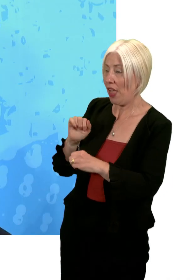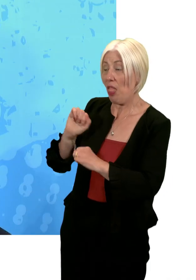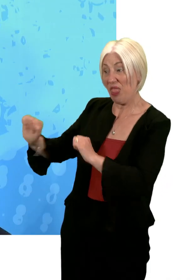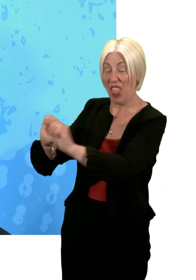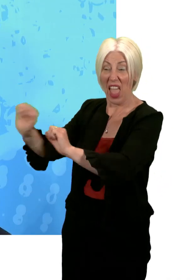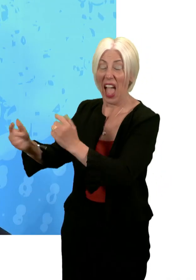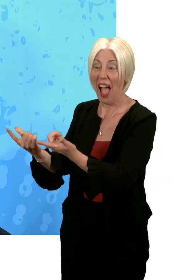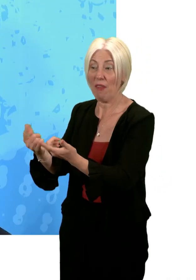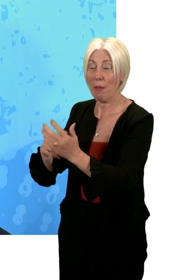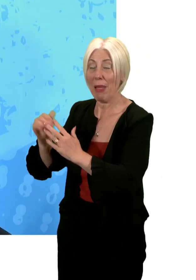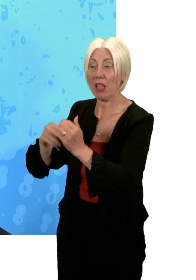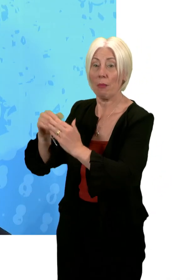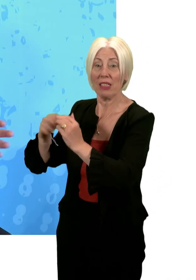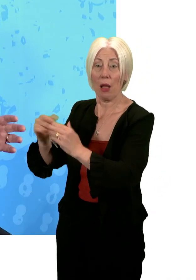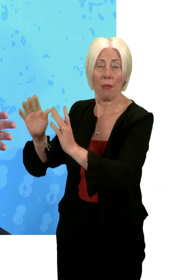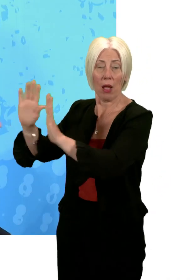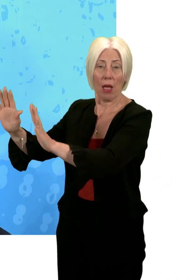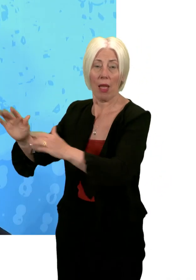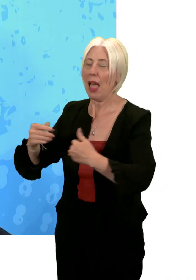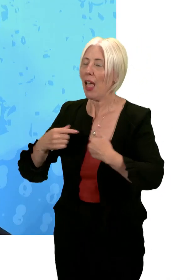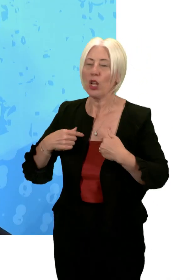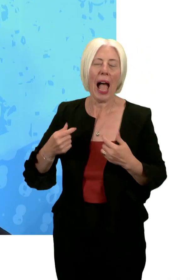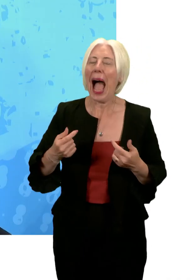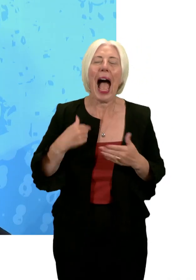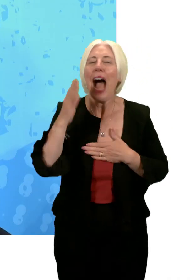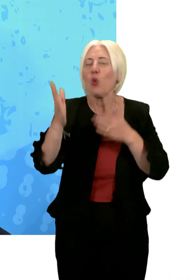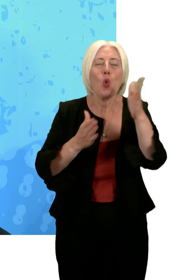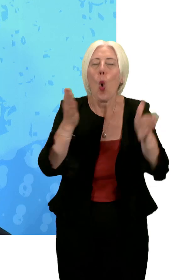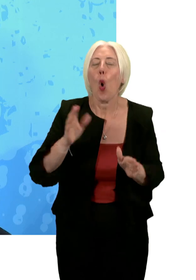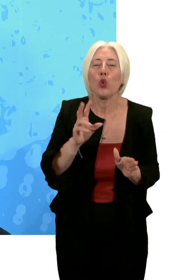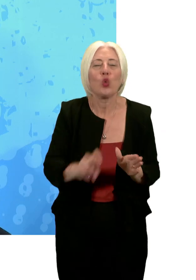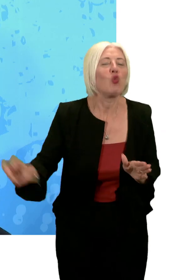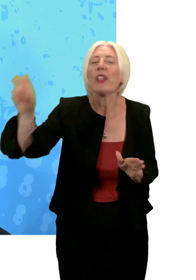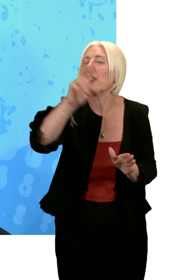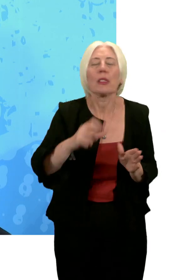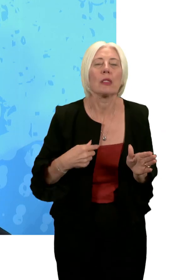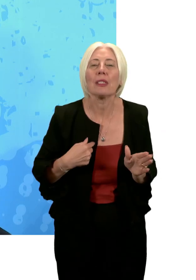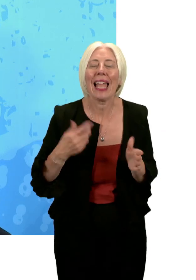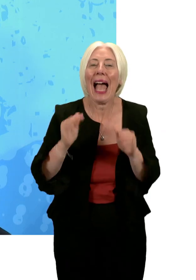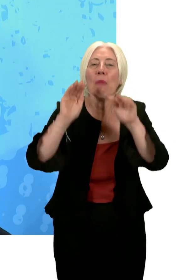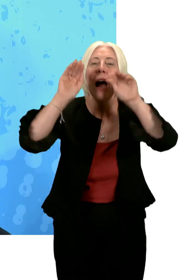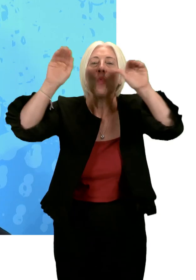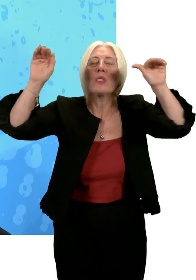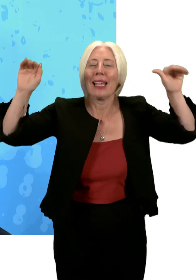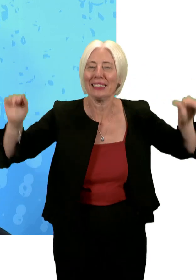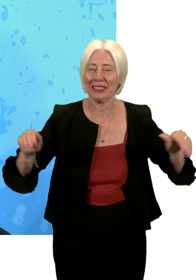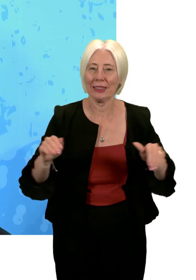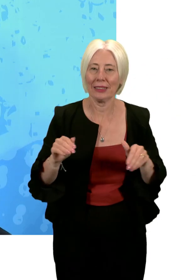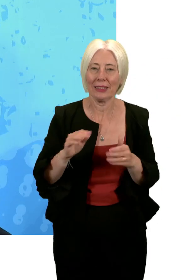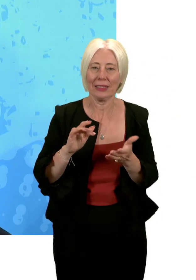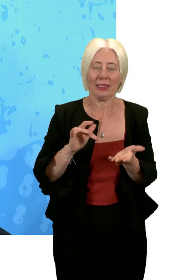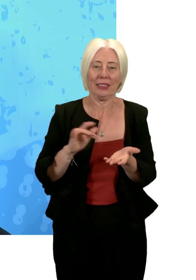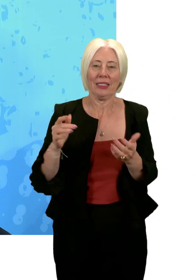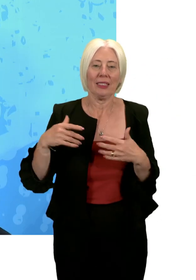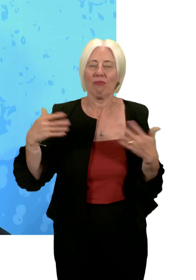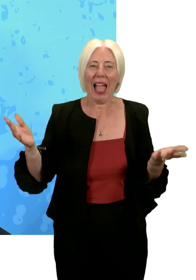tolerance, especially in the places I go. I'm not in the tourist places that might be a bit more. I'm in the outskirts. I'm where office workers are